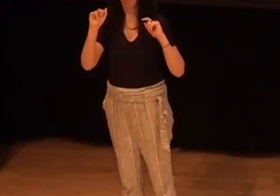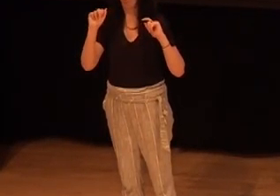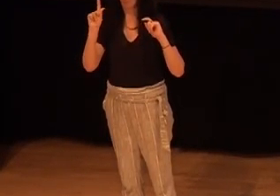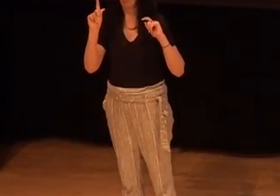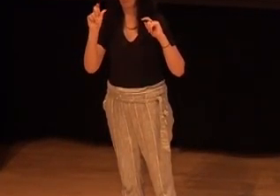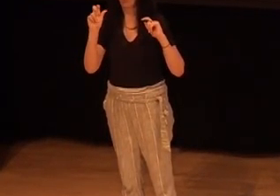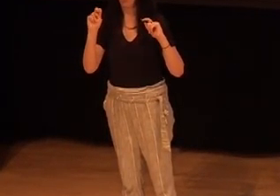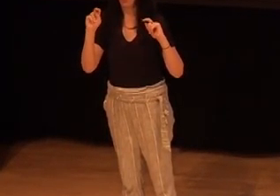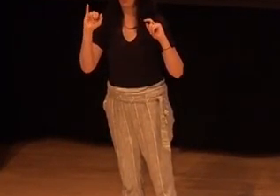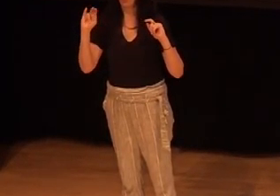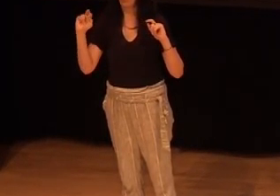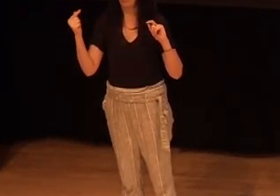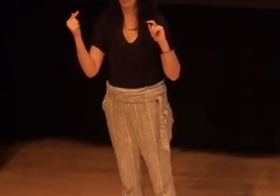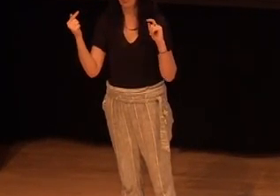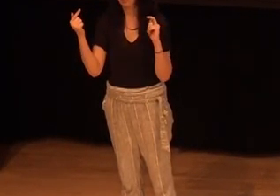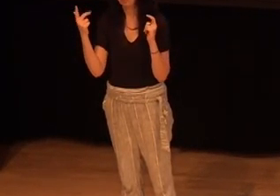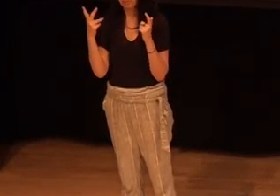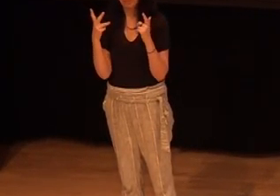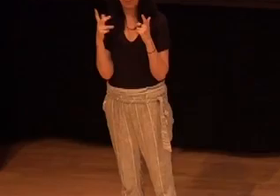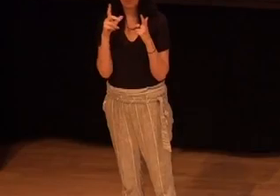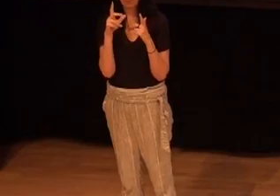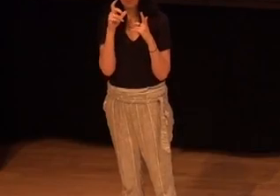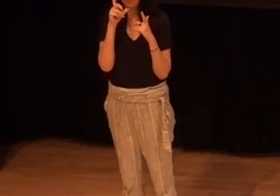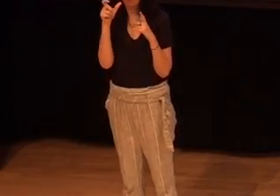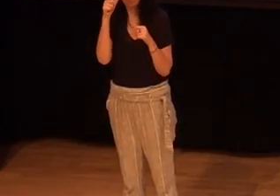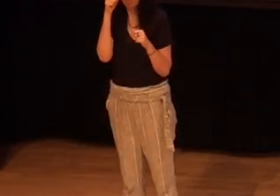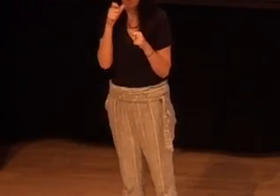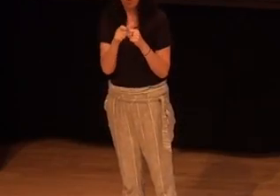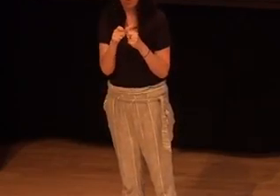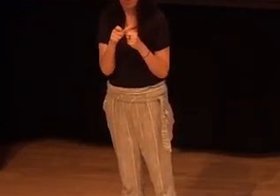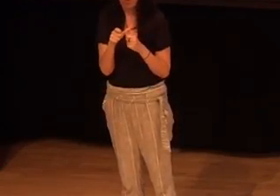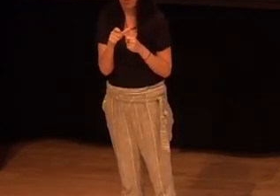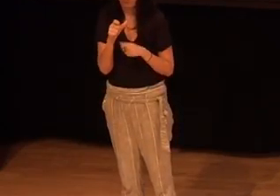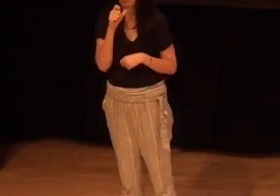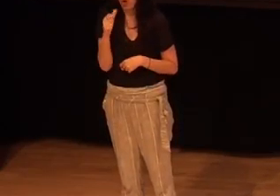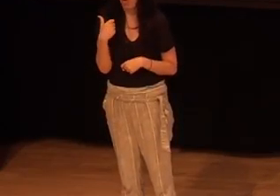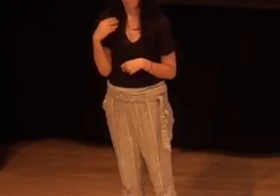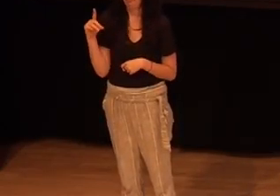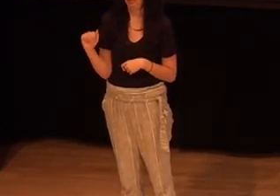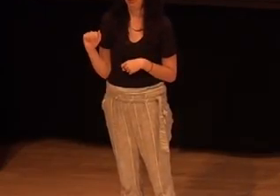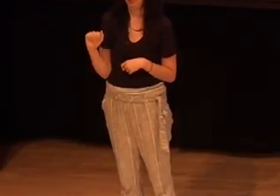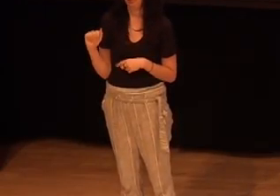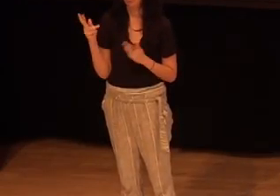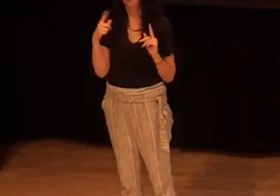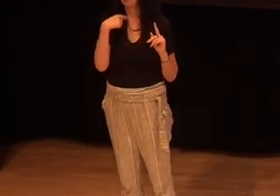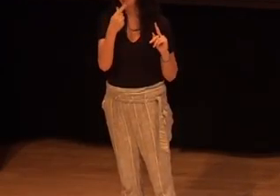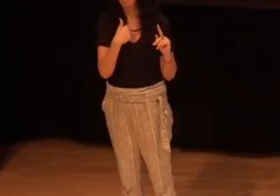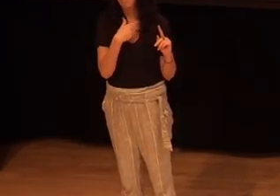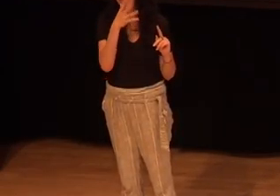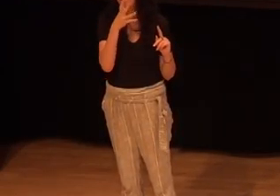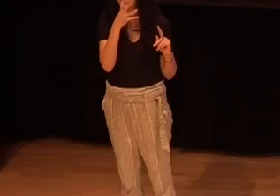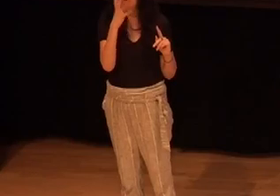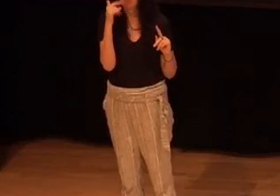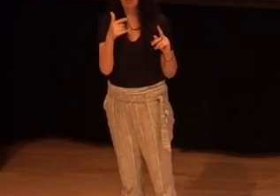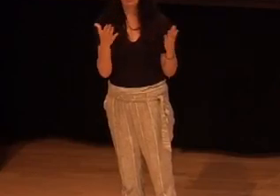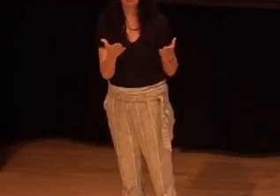My mother, first of all, I don't remember not being disabled. And people would say things to my mother, why is